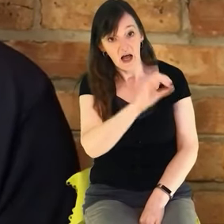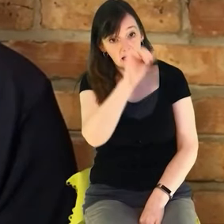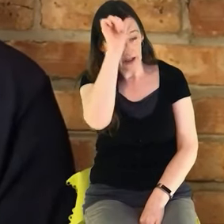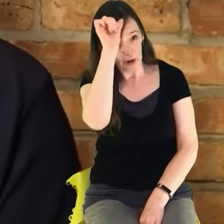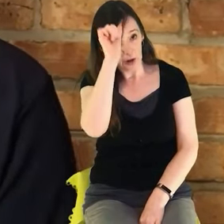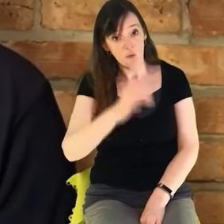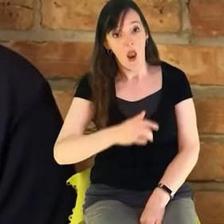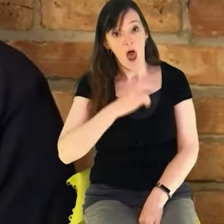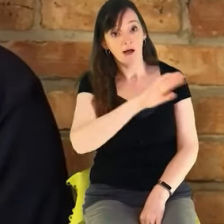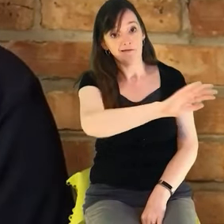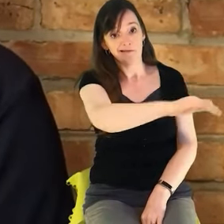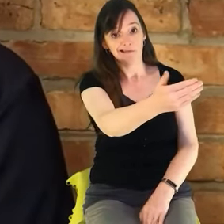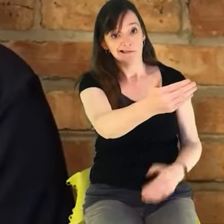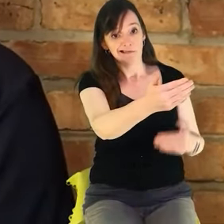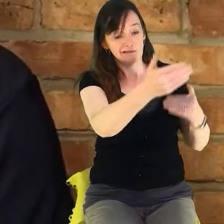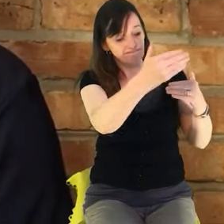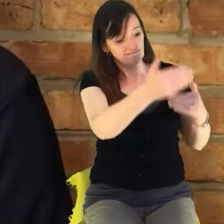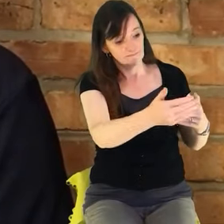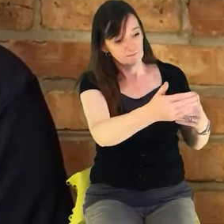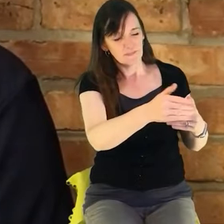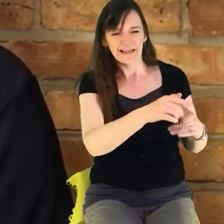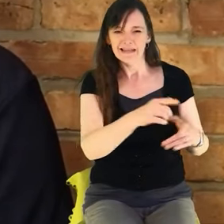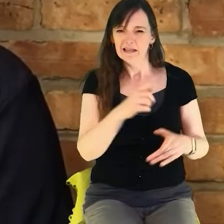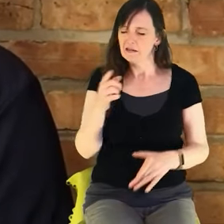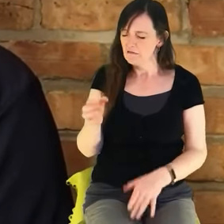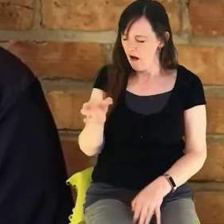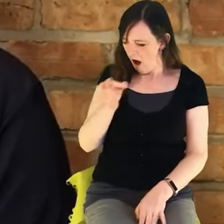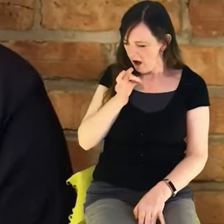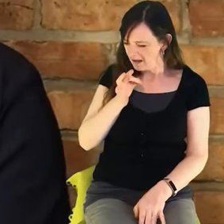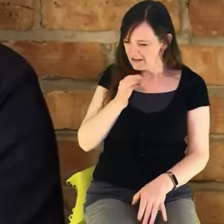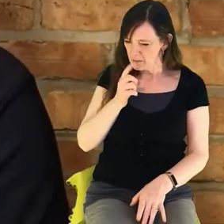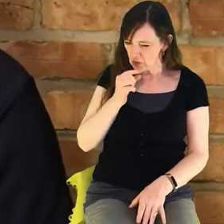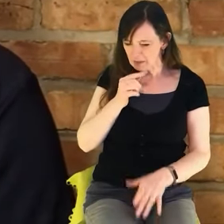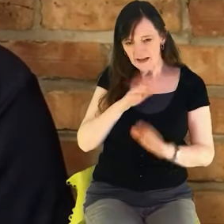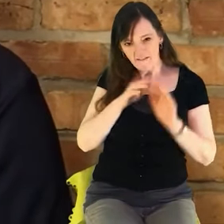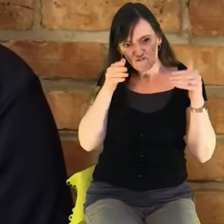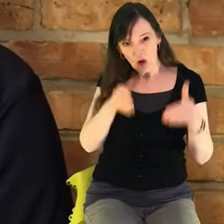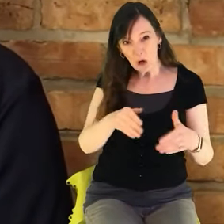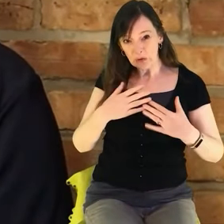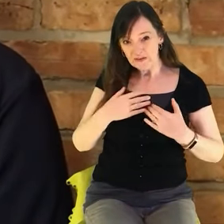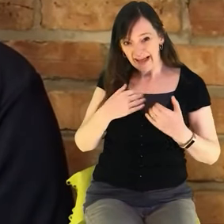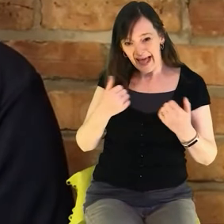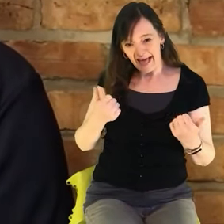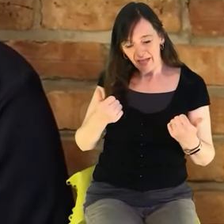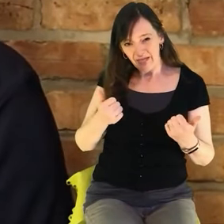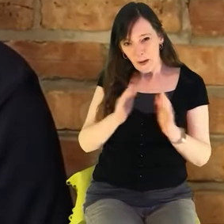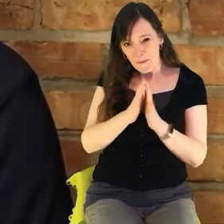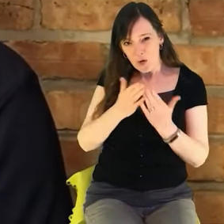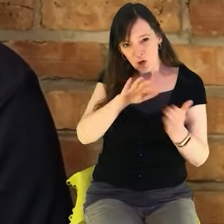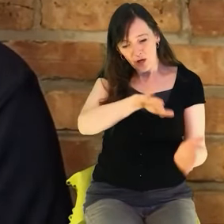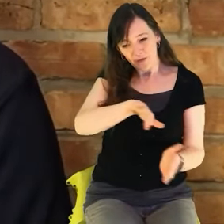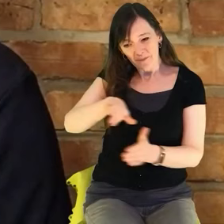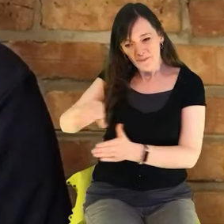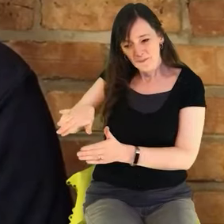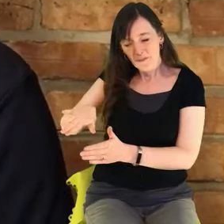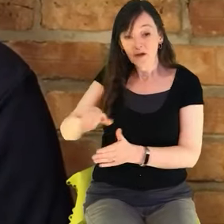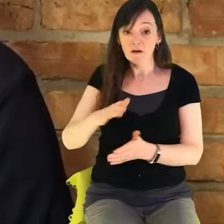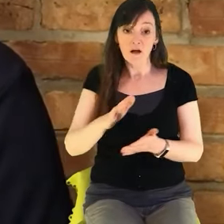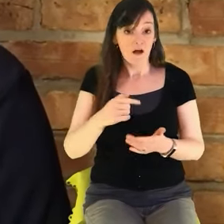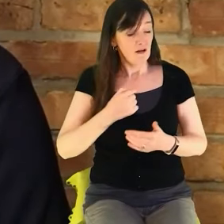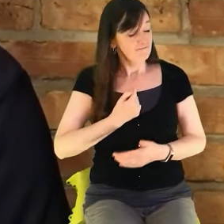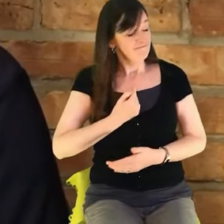came, well, should he not continue writing this book and just focus on his health? I'm really pleased that